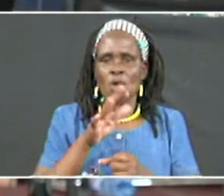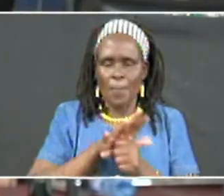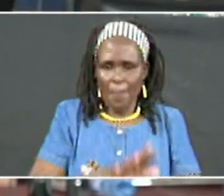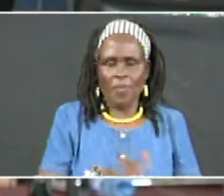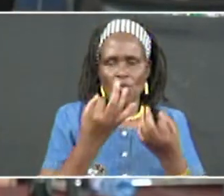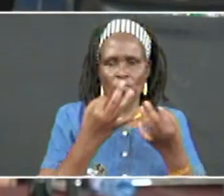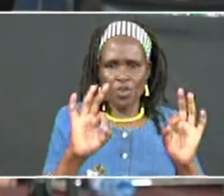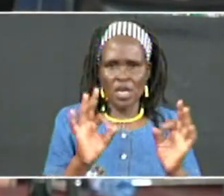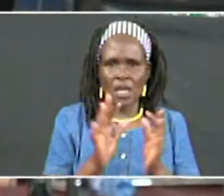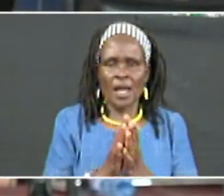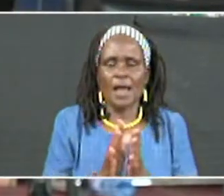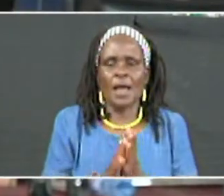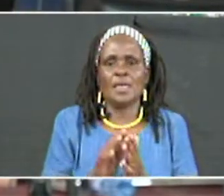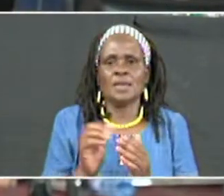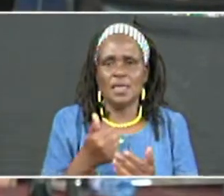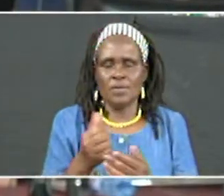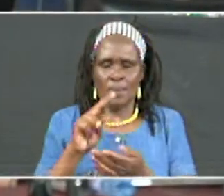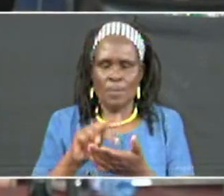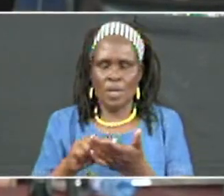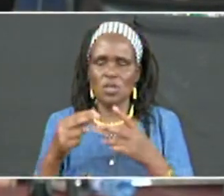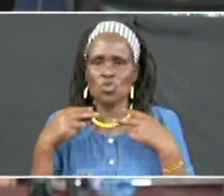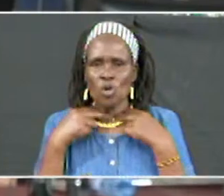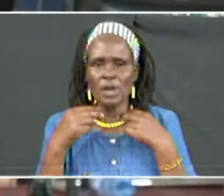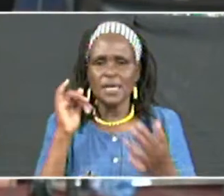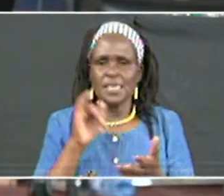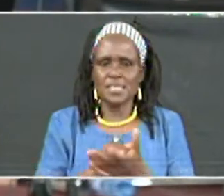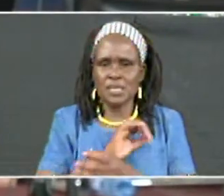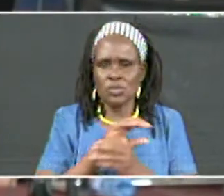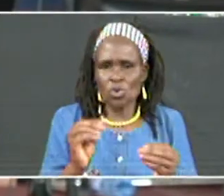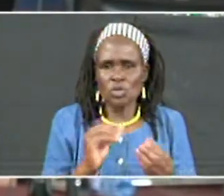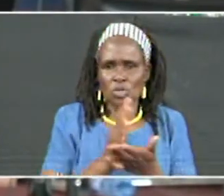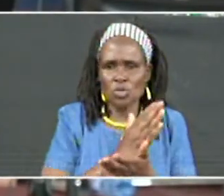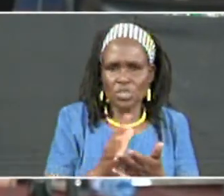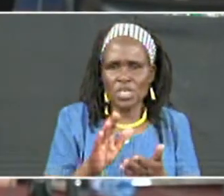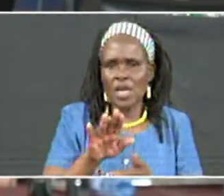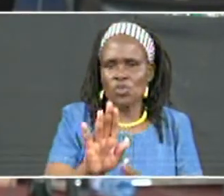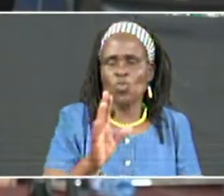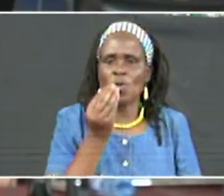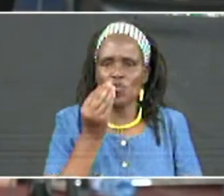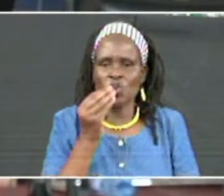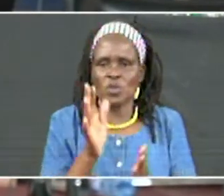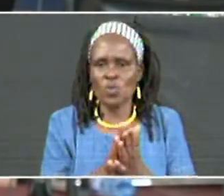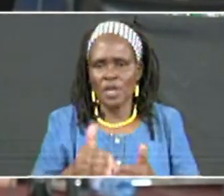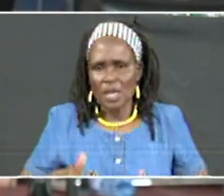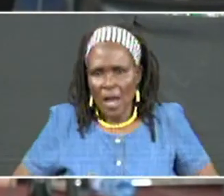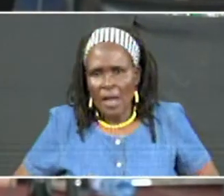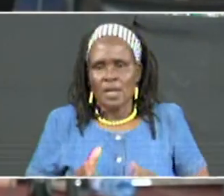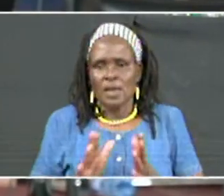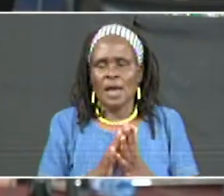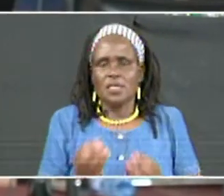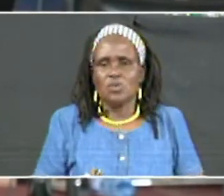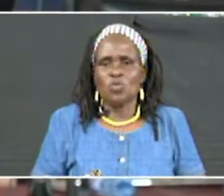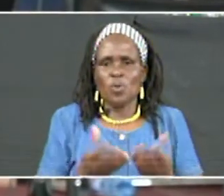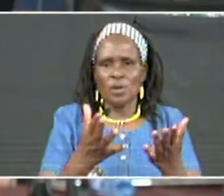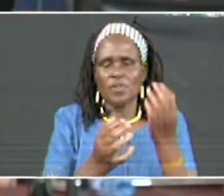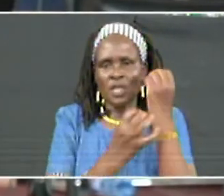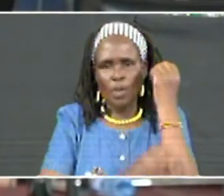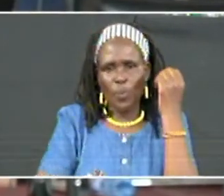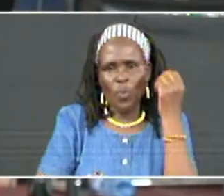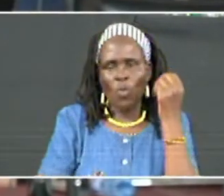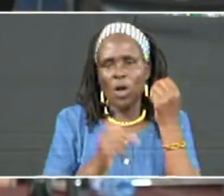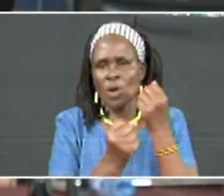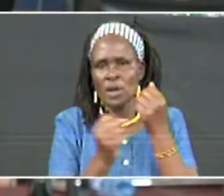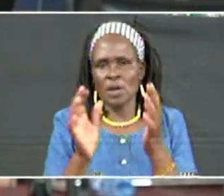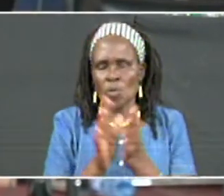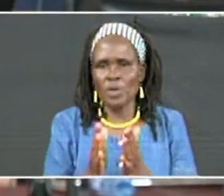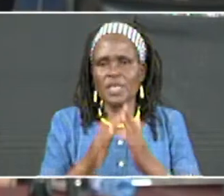break every yoke? Is it not to share your food with the hungry and to provide the poor wanderer with